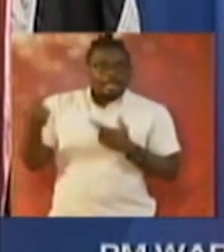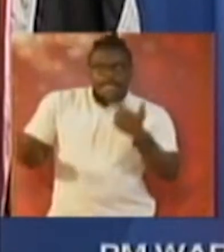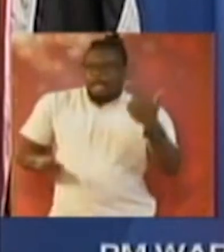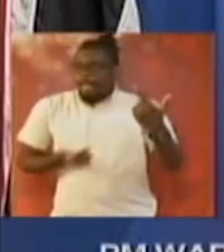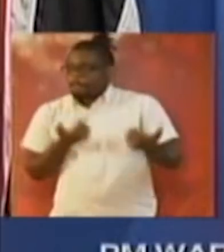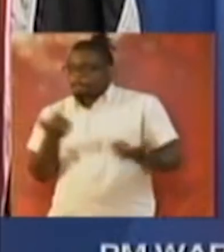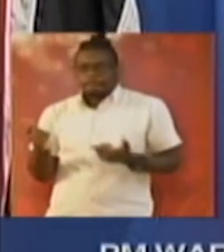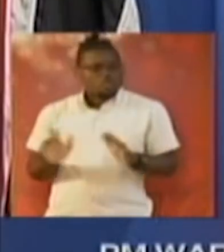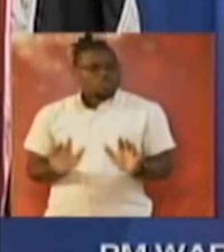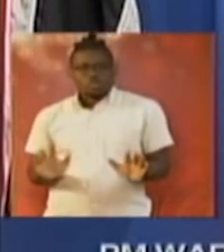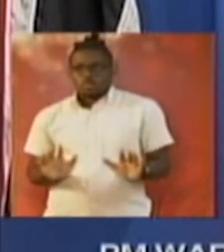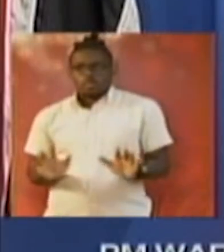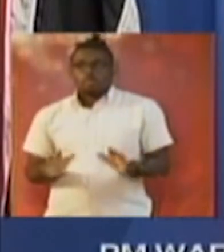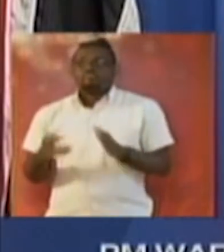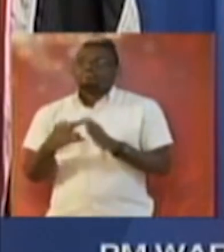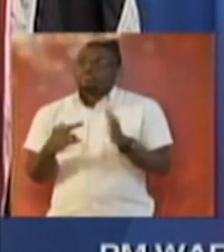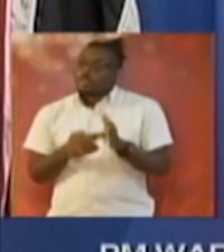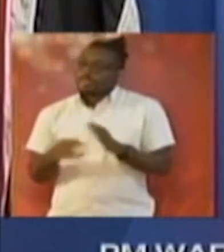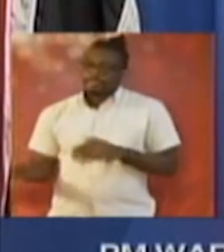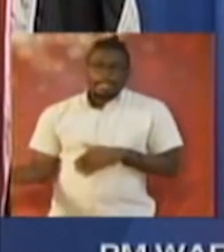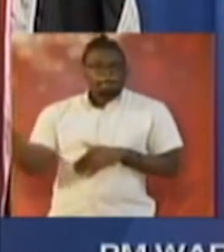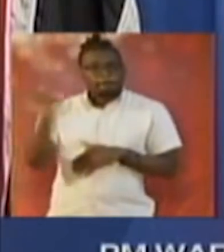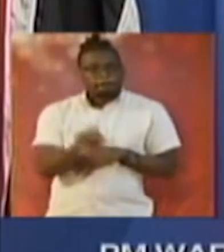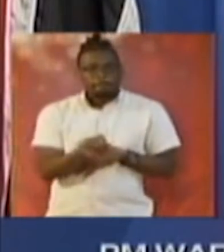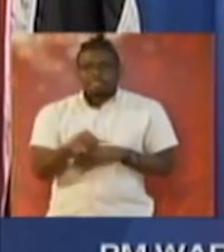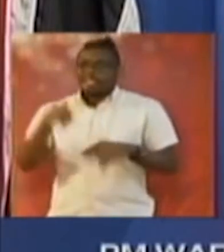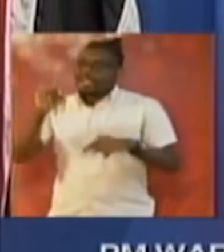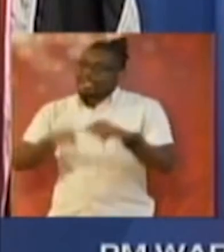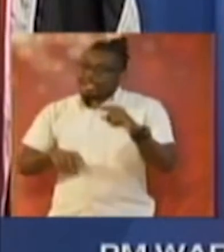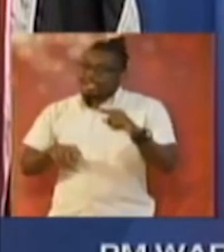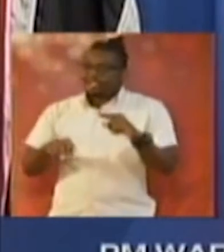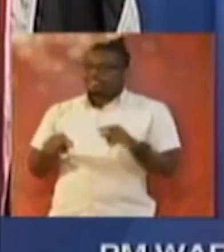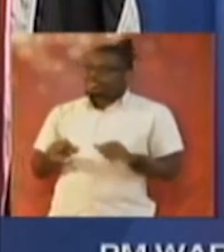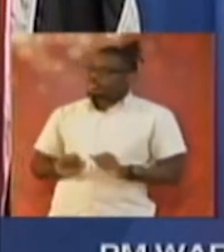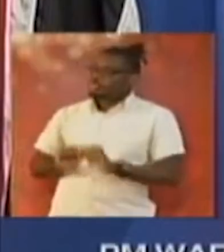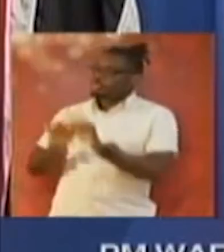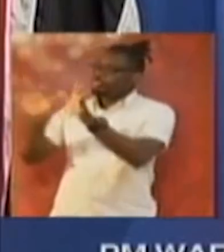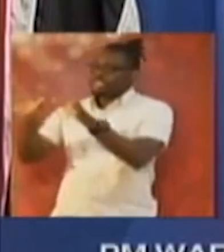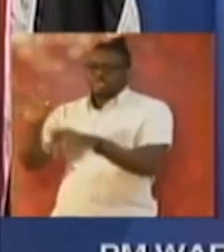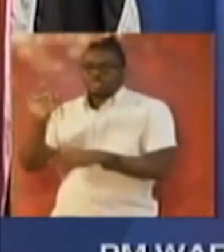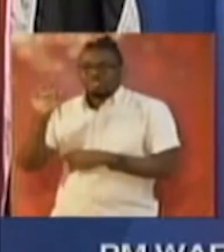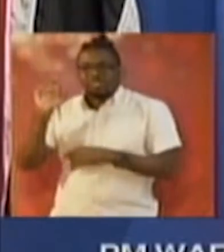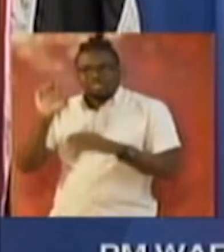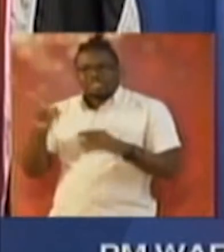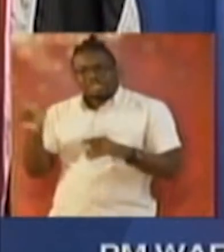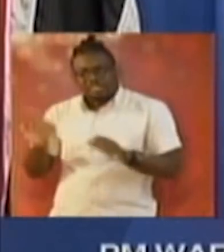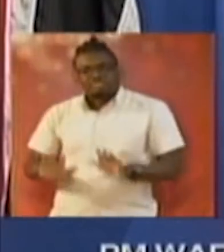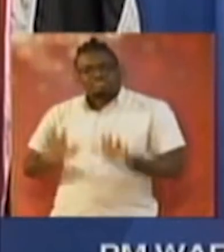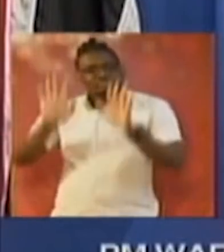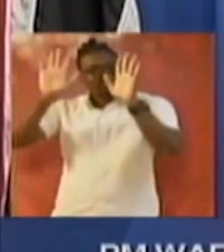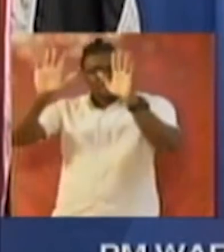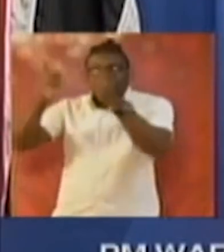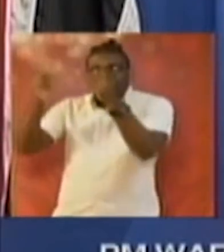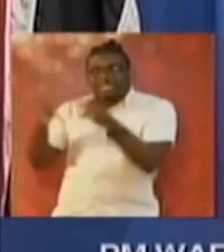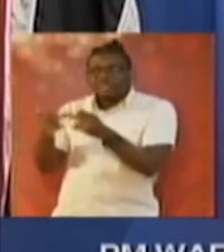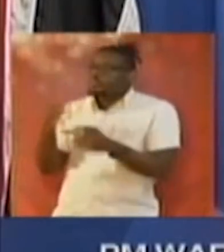zone. It is not a COVID spreader zone. It's a great place to spend Christmas and the New Year. Be there,